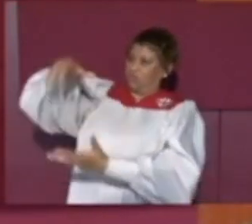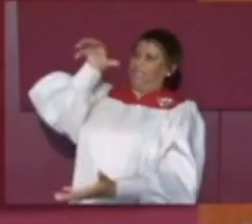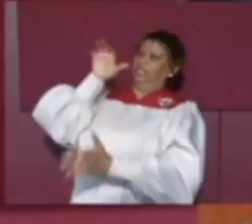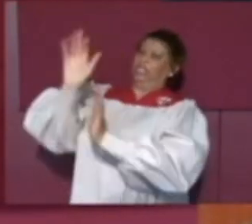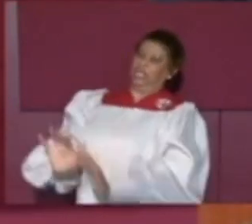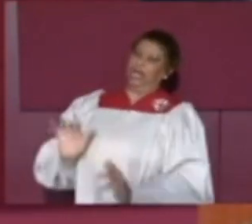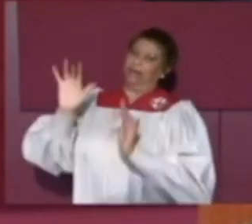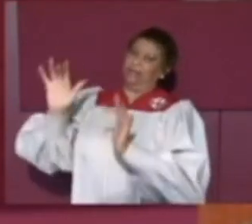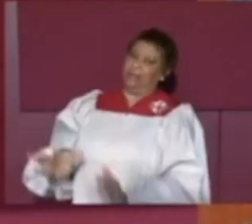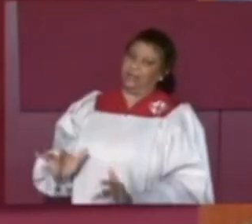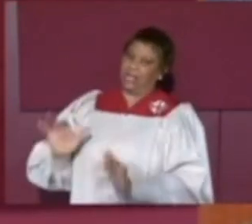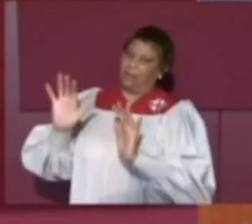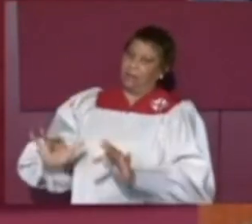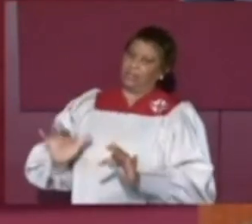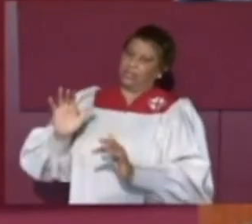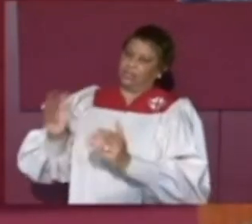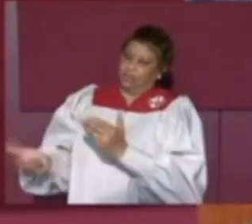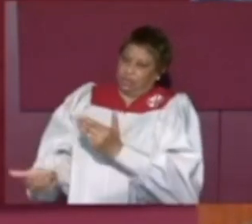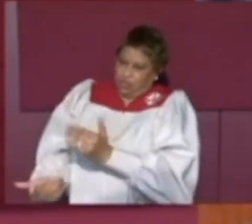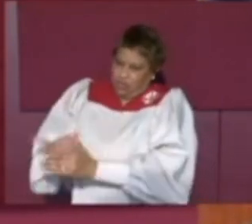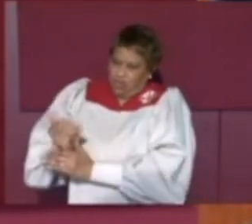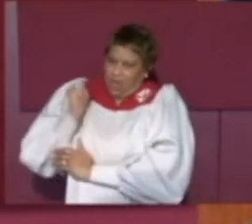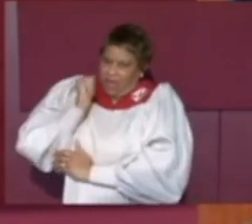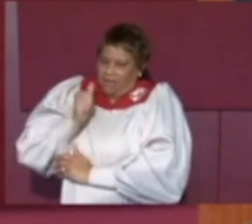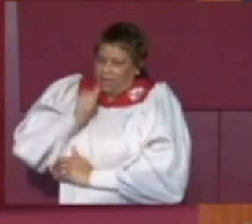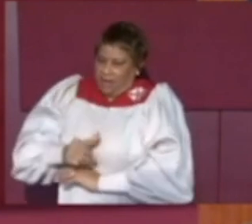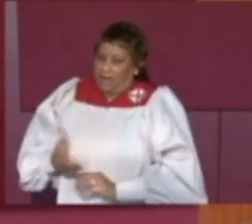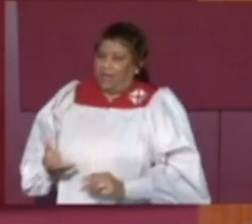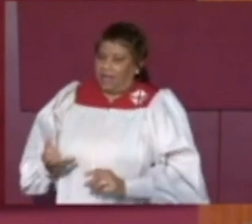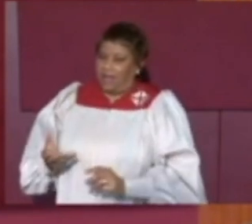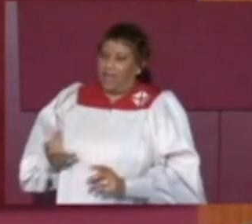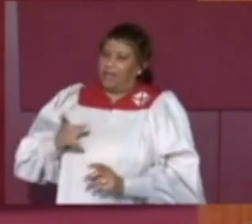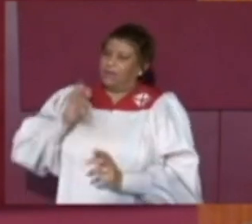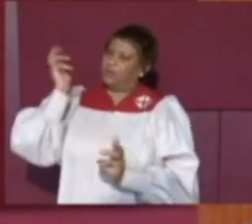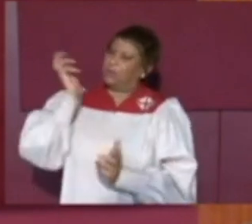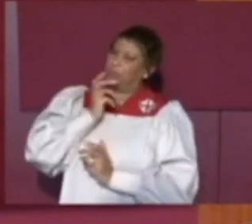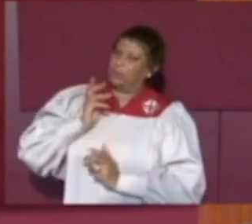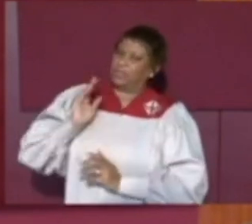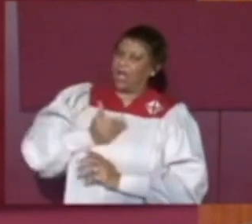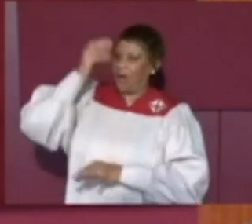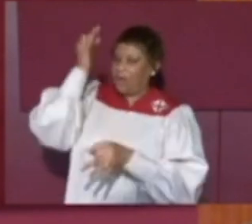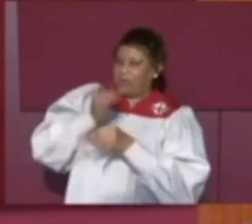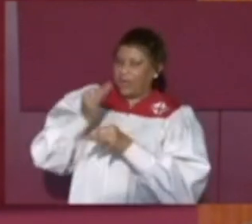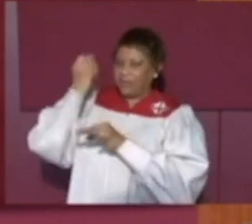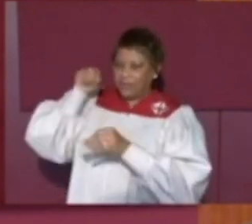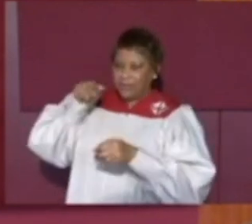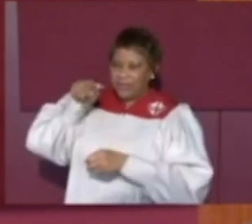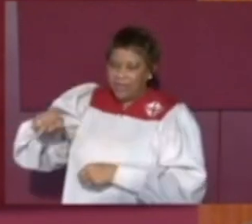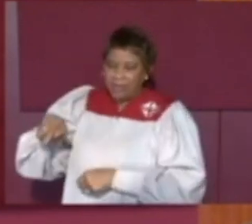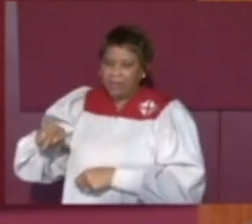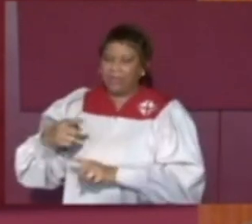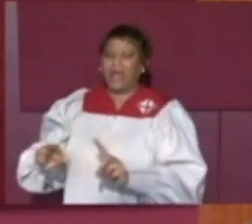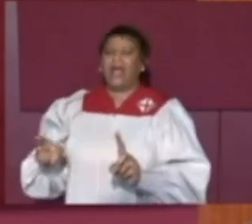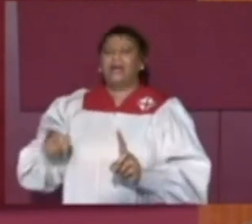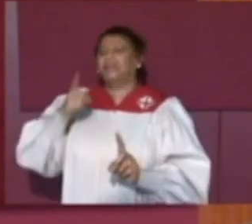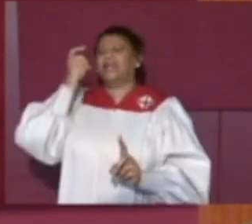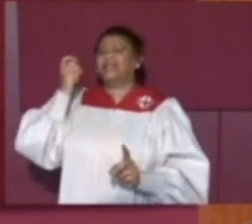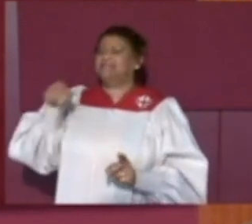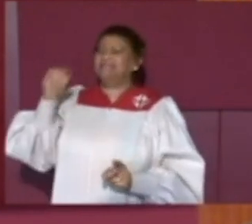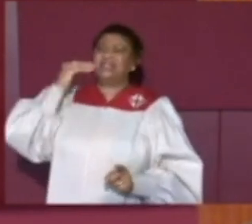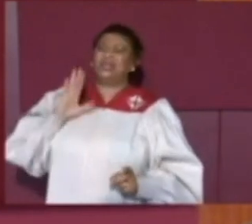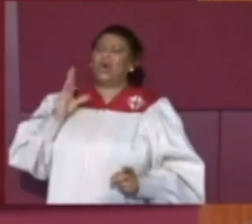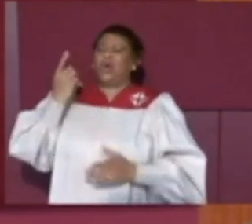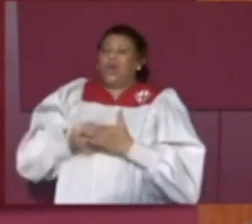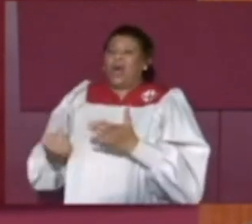our mercies were new every morning. Amen. And that great was our faithfulness towards them. But because they don't know what